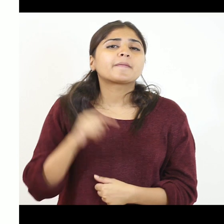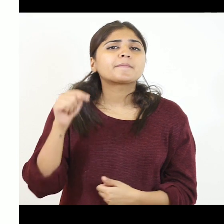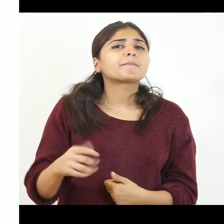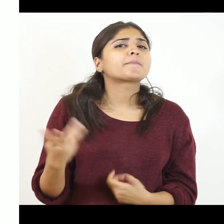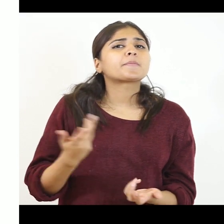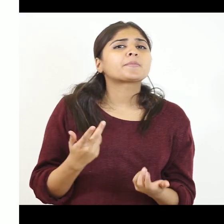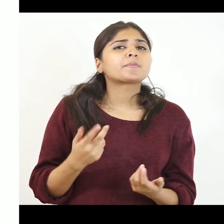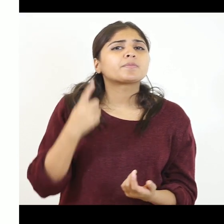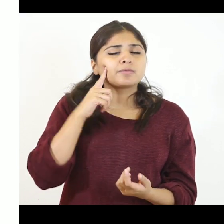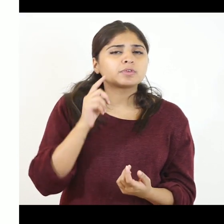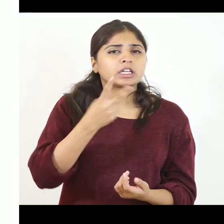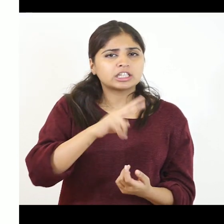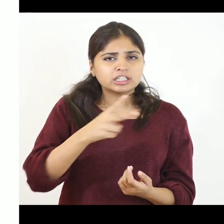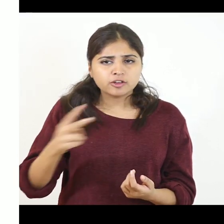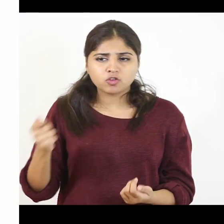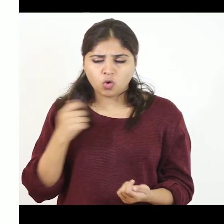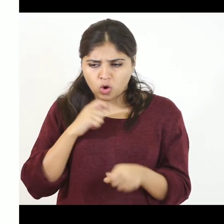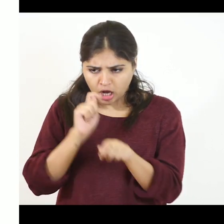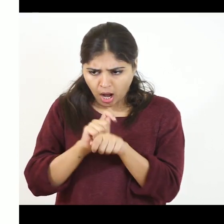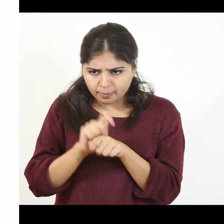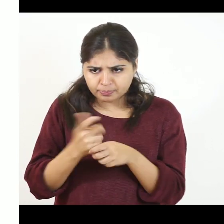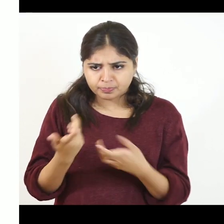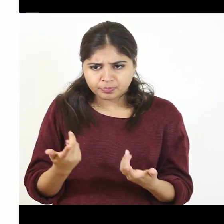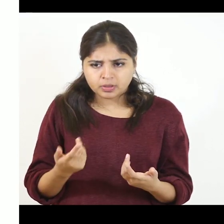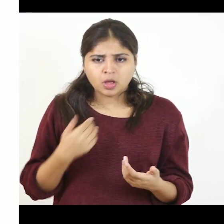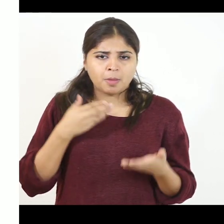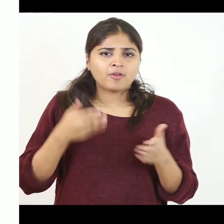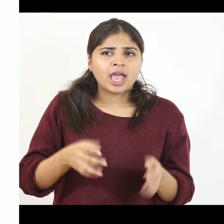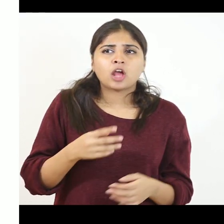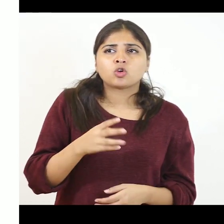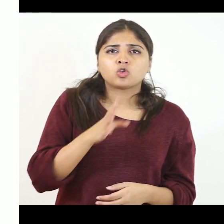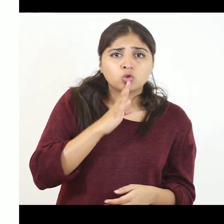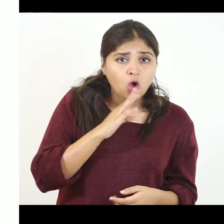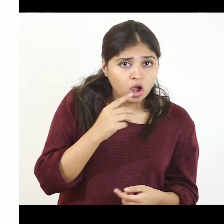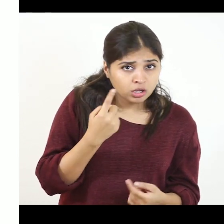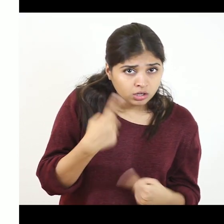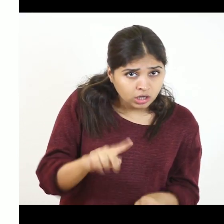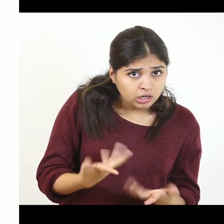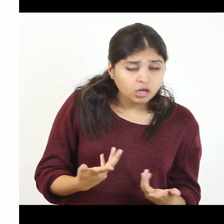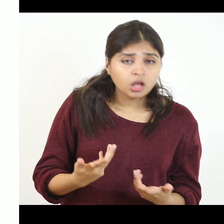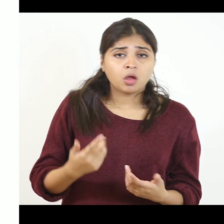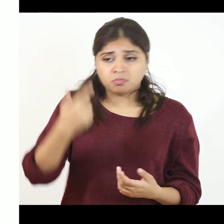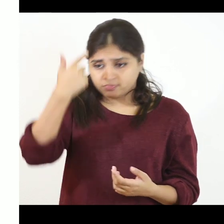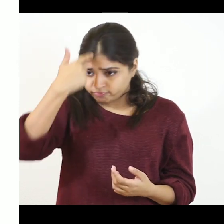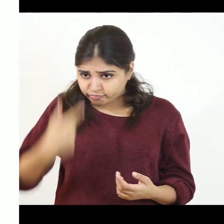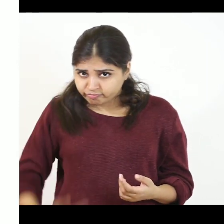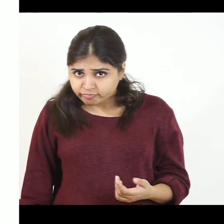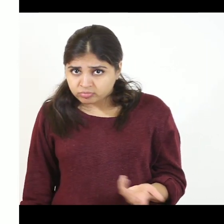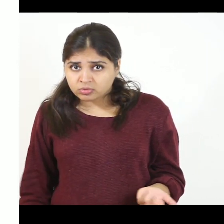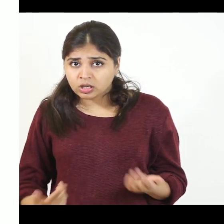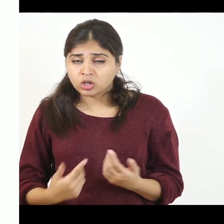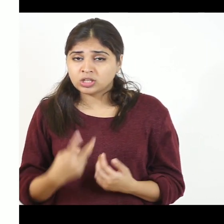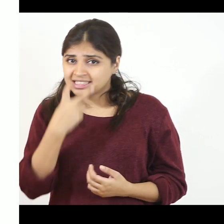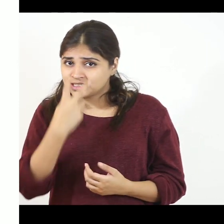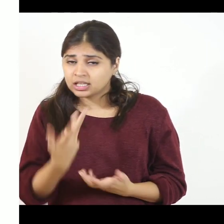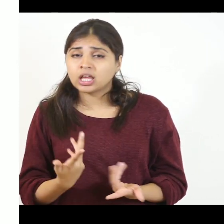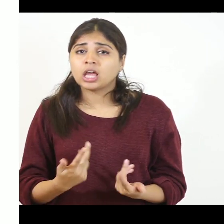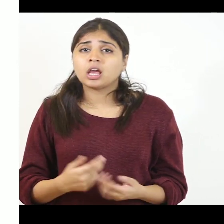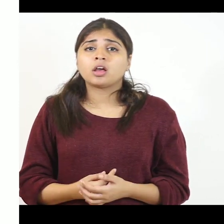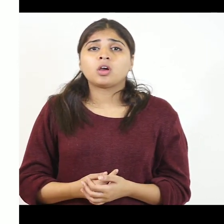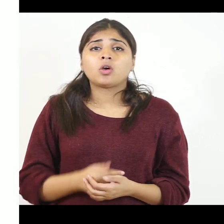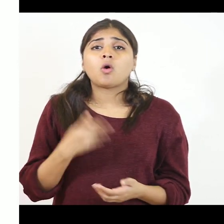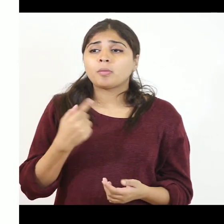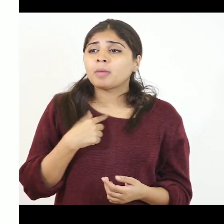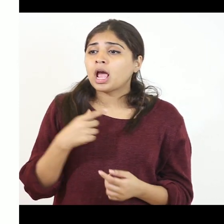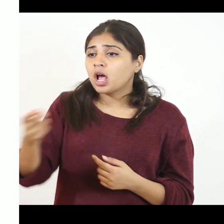be regarding different facets of your role, like the way you speak, the way you identify yourself, the